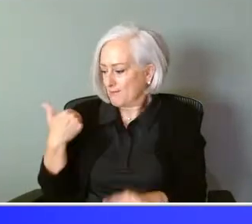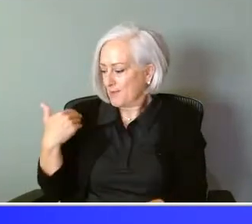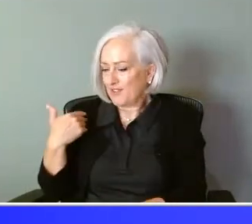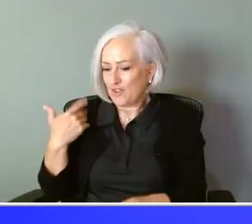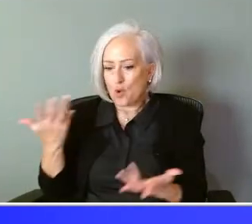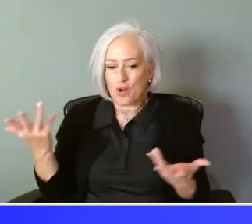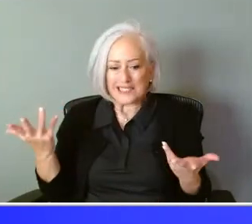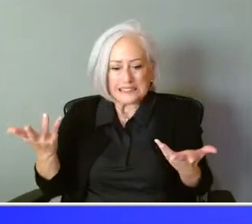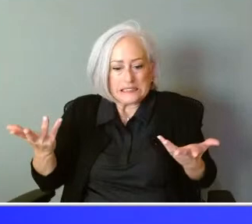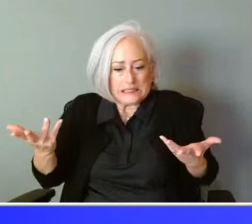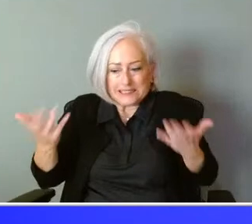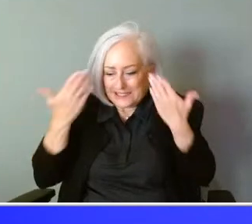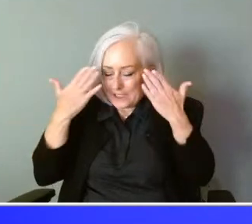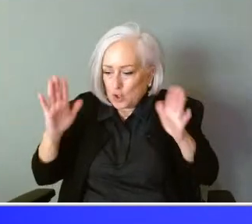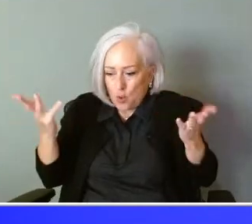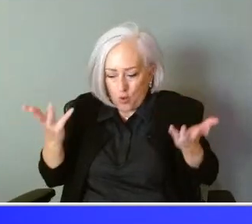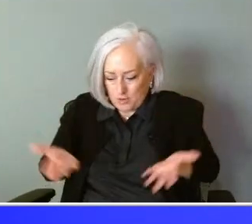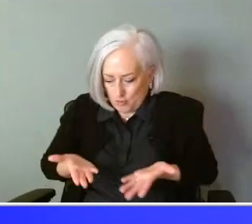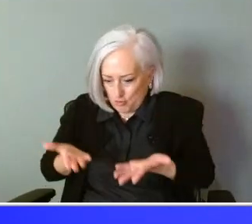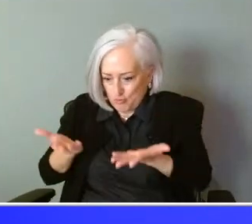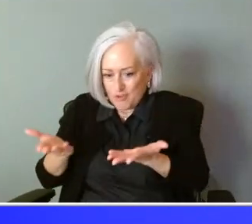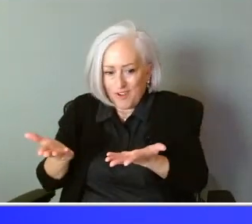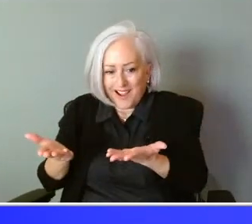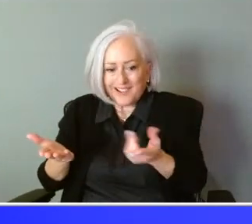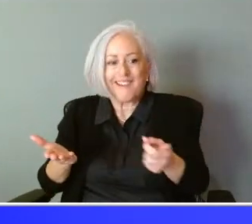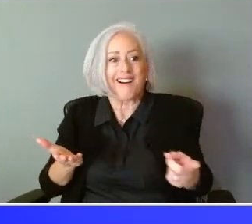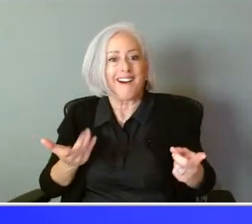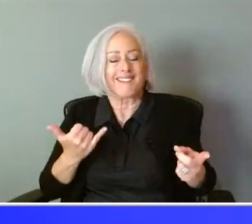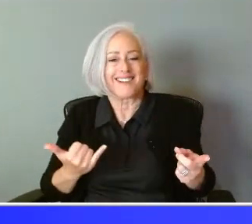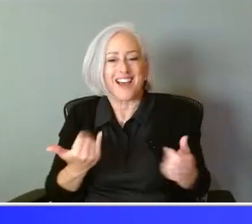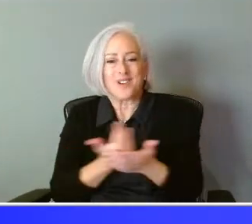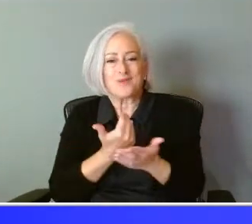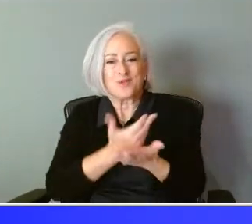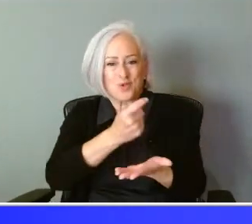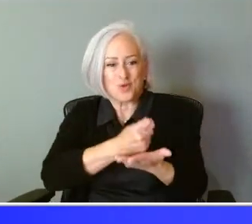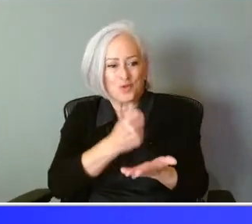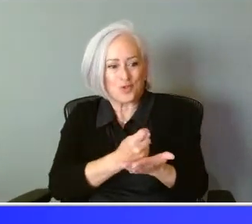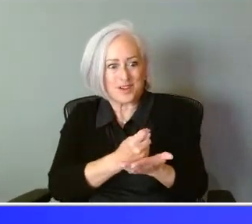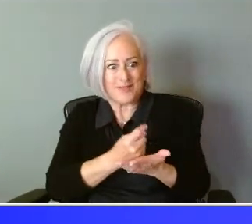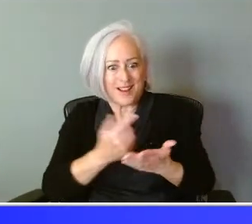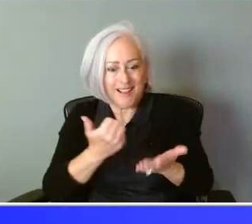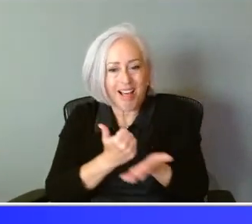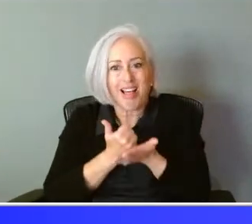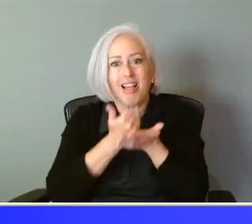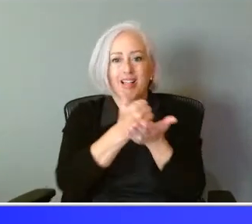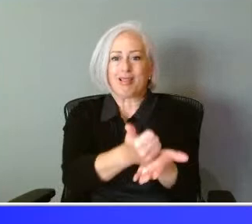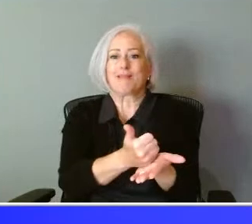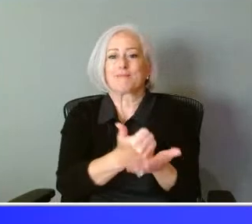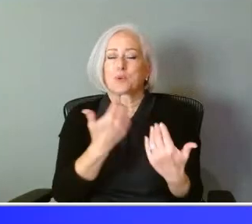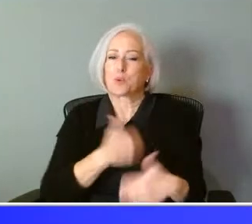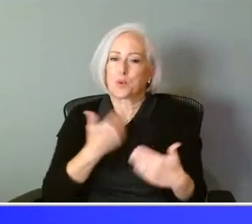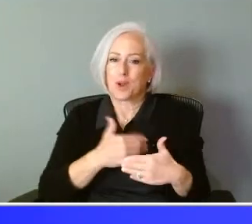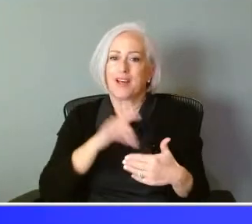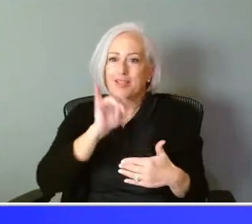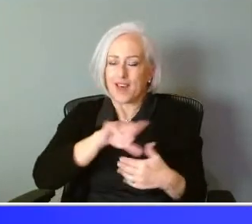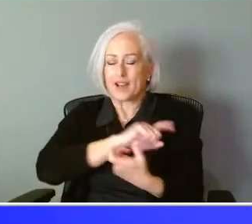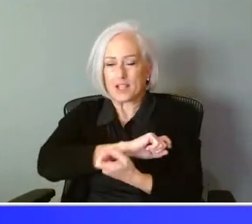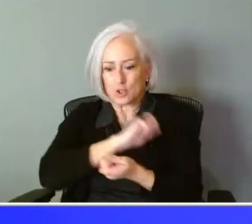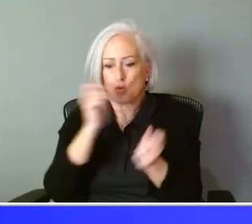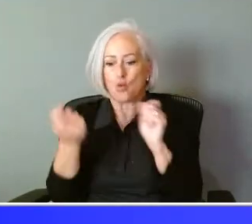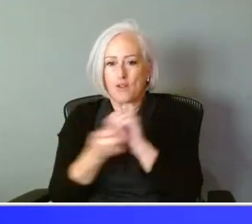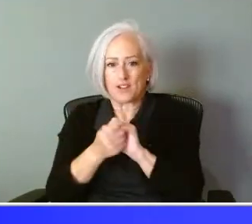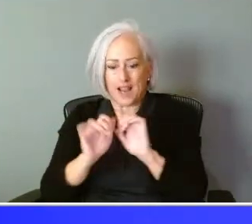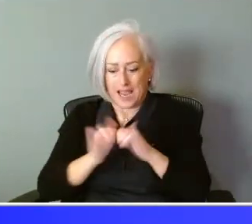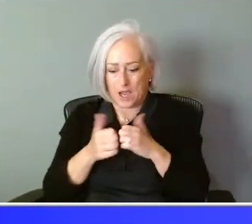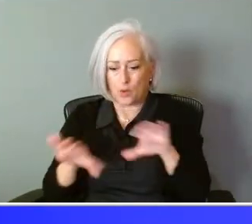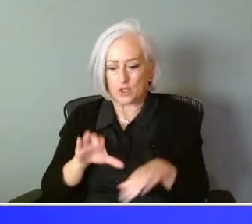And that's incredibly exciting, and it's completely revolutionized our treatment of melanoma,